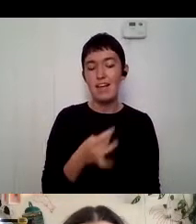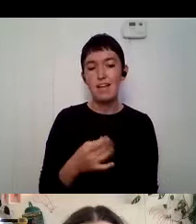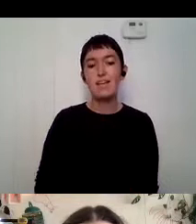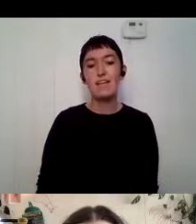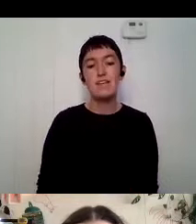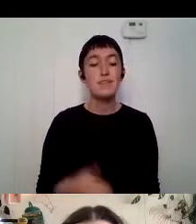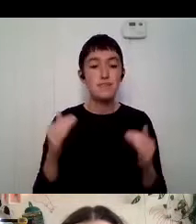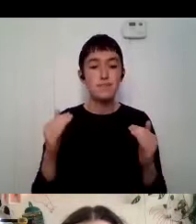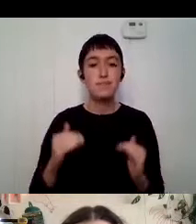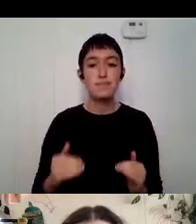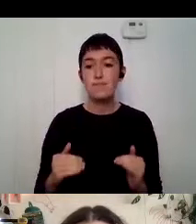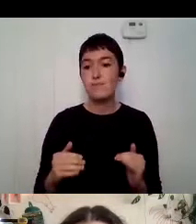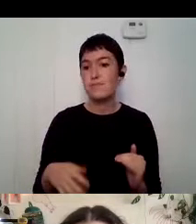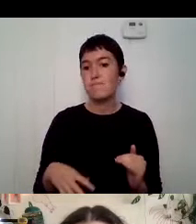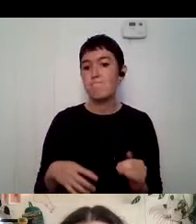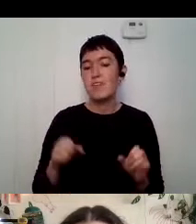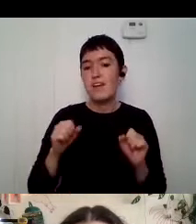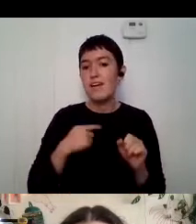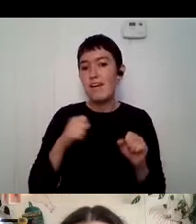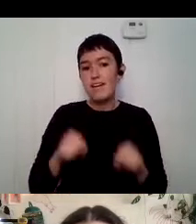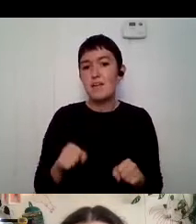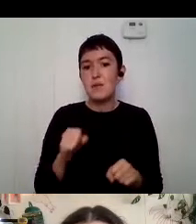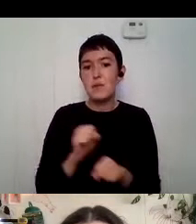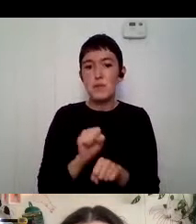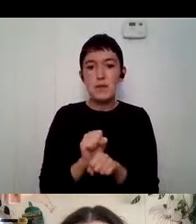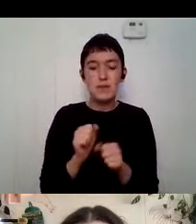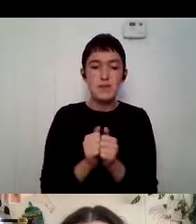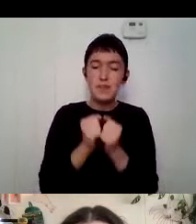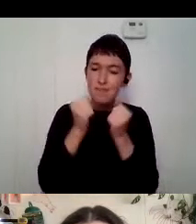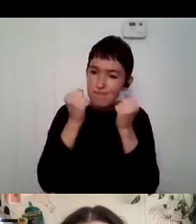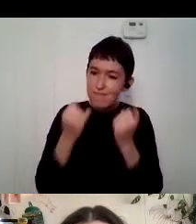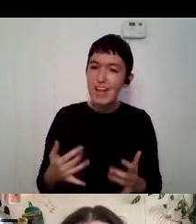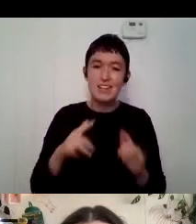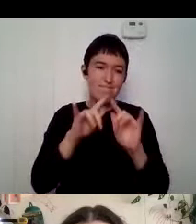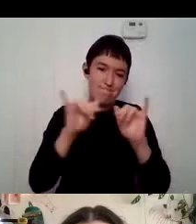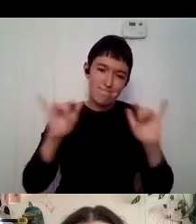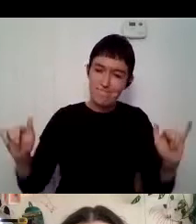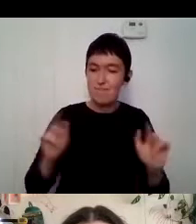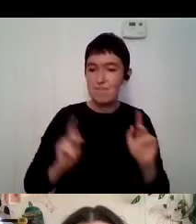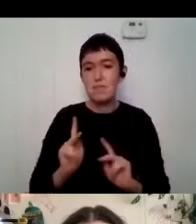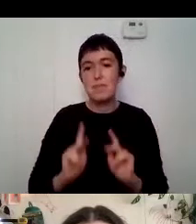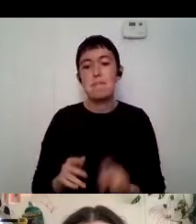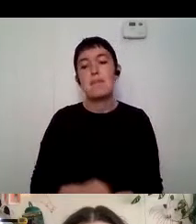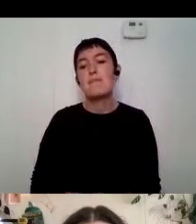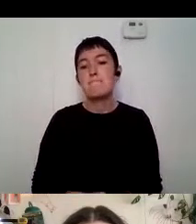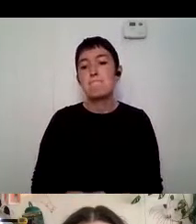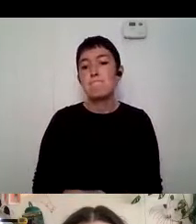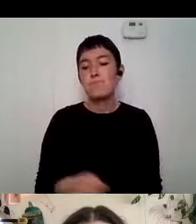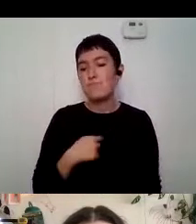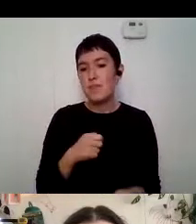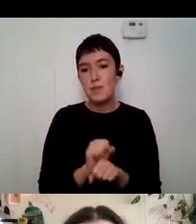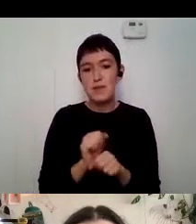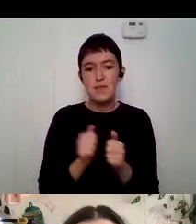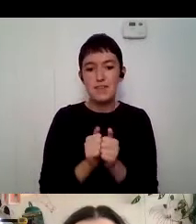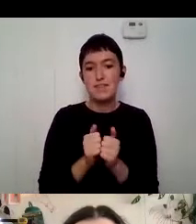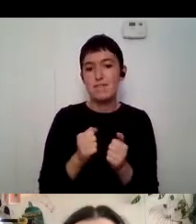that I get to work with a very, very broad range of amazing people. So I've worked with really great colleagues and students over the years, and this is just